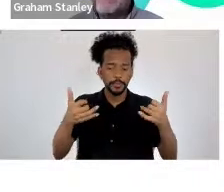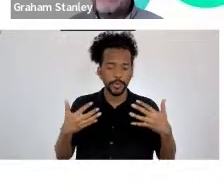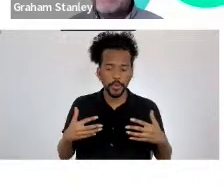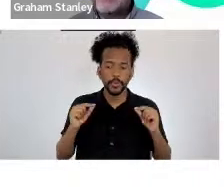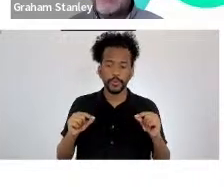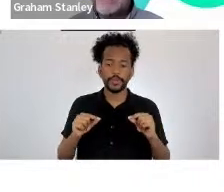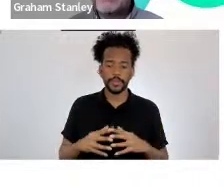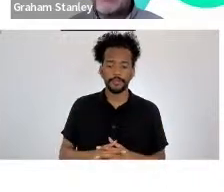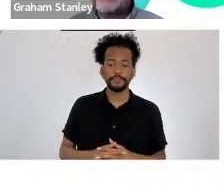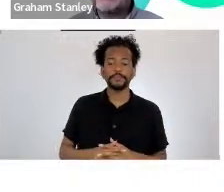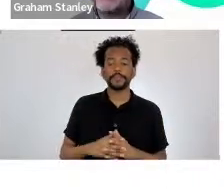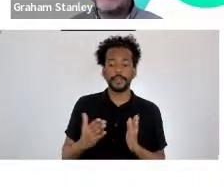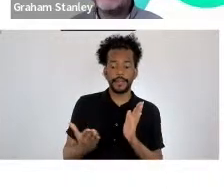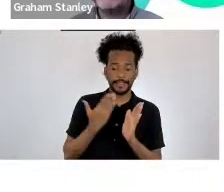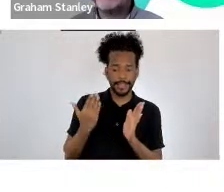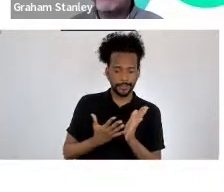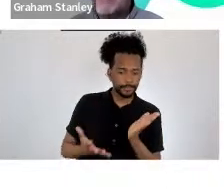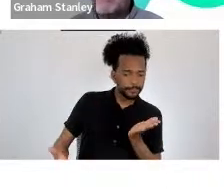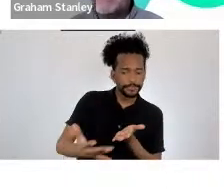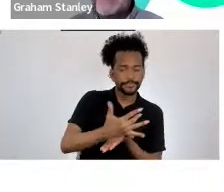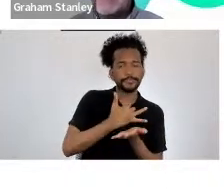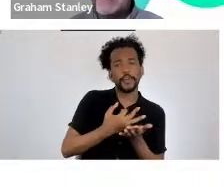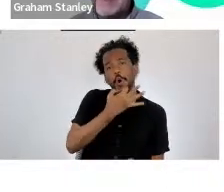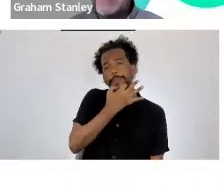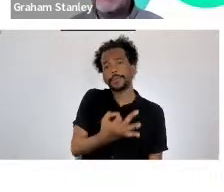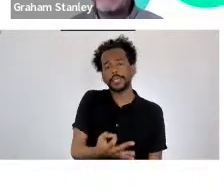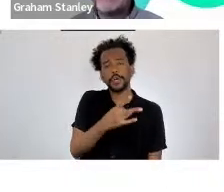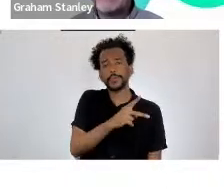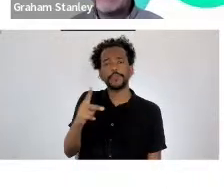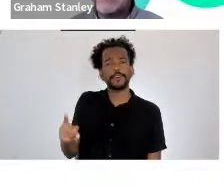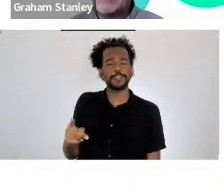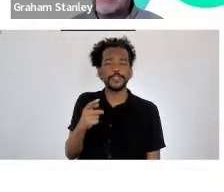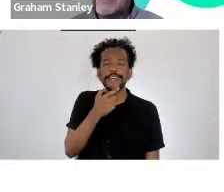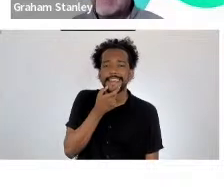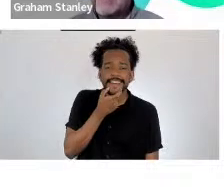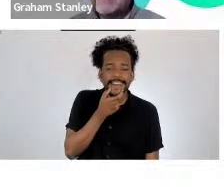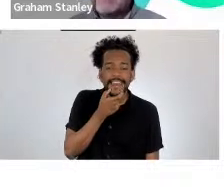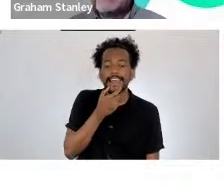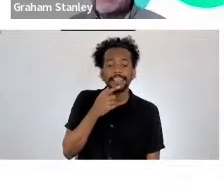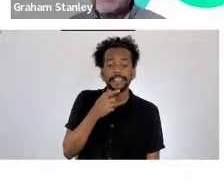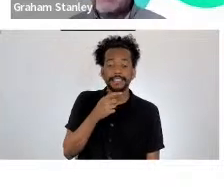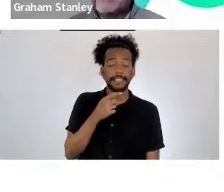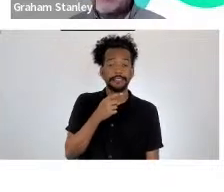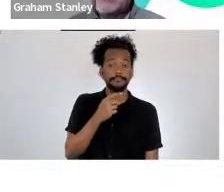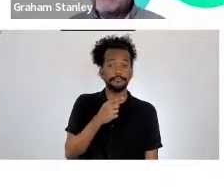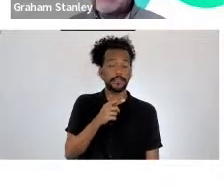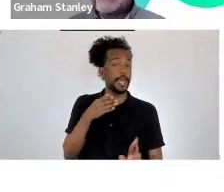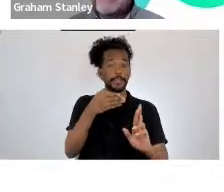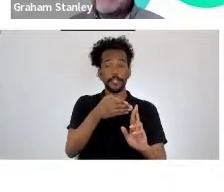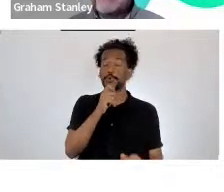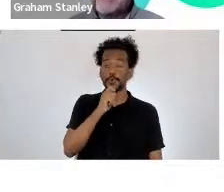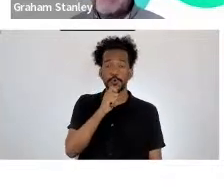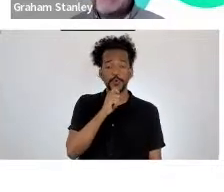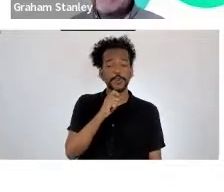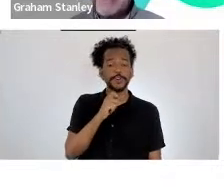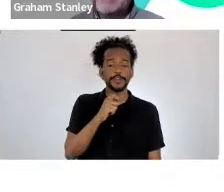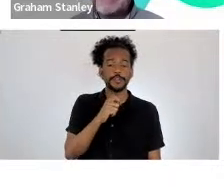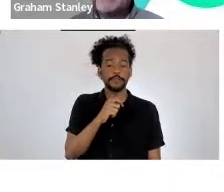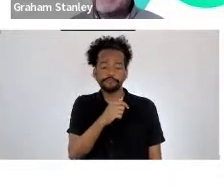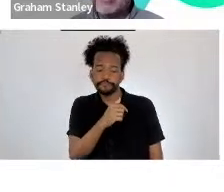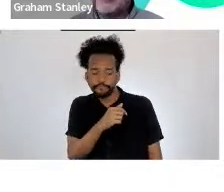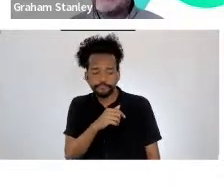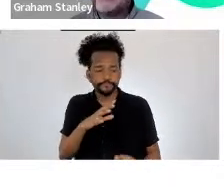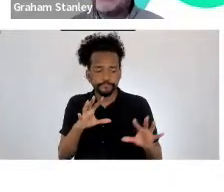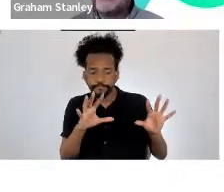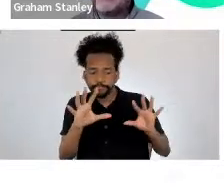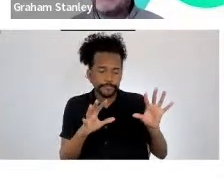the views of English language teachers were underrepresented in the research studies. So the British Council designed a survey to gather